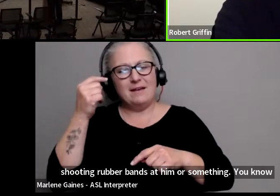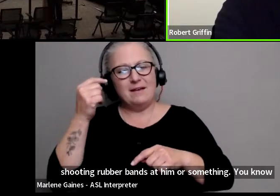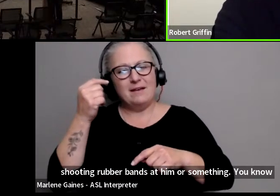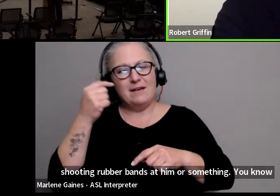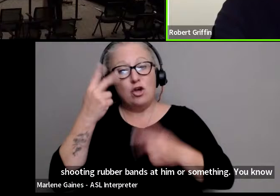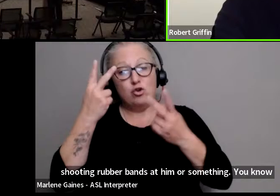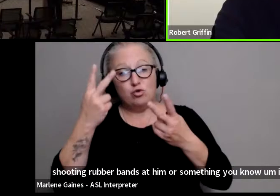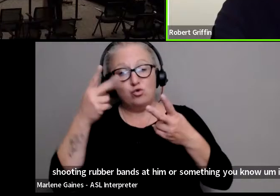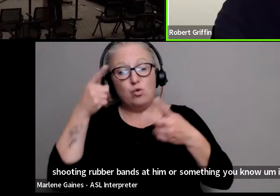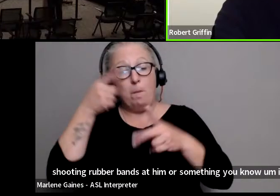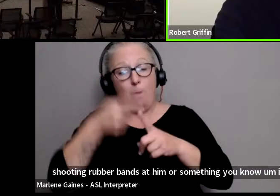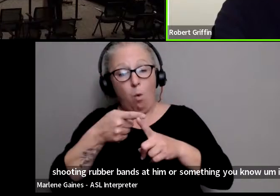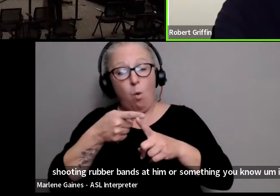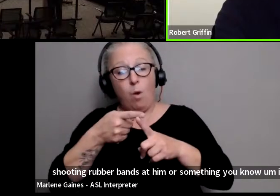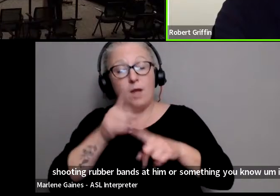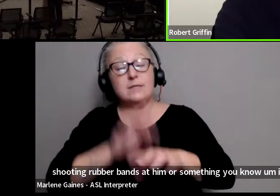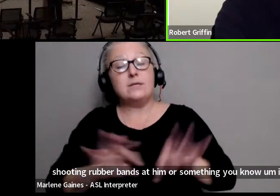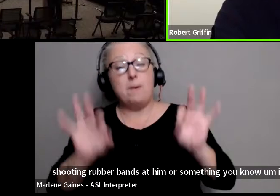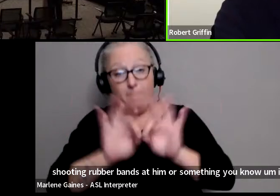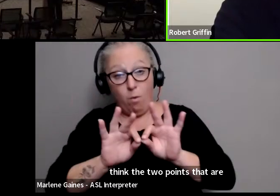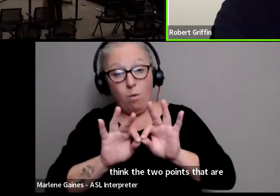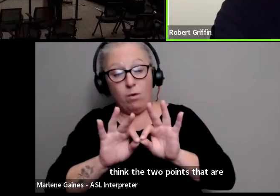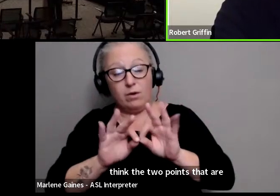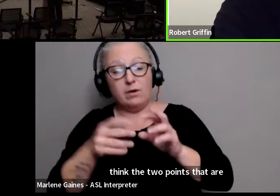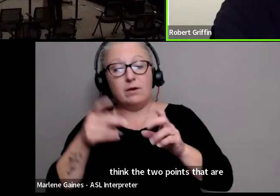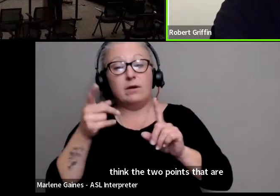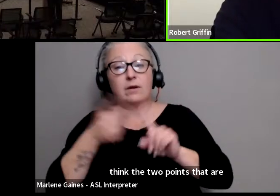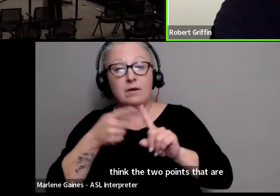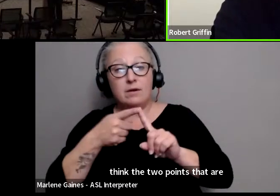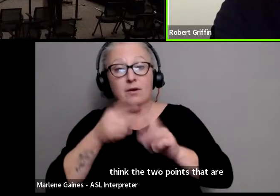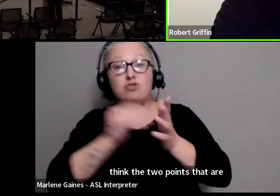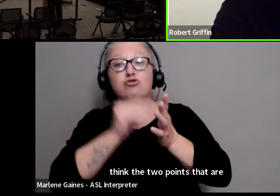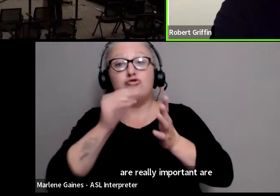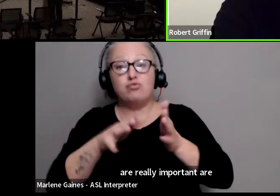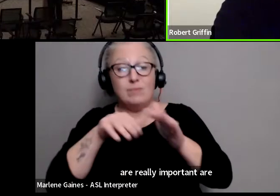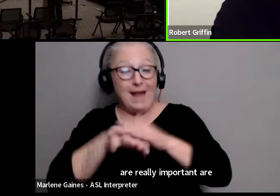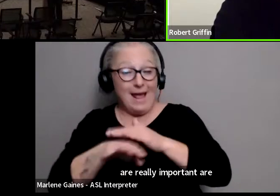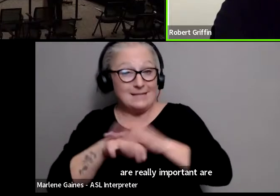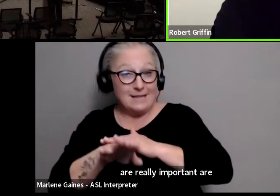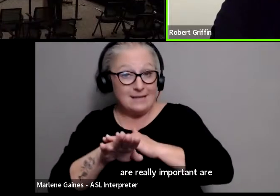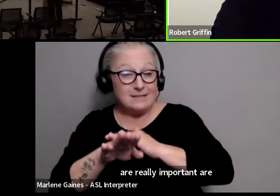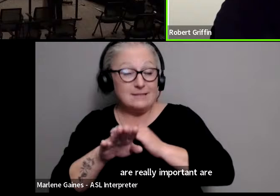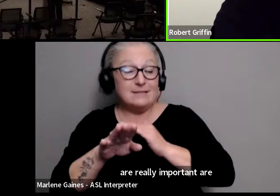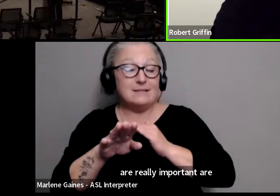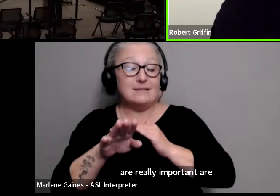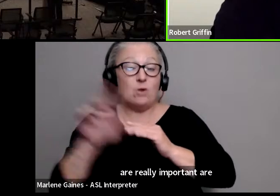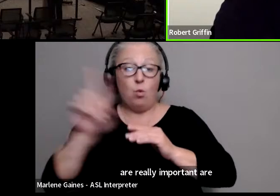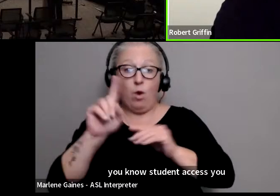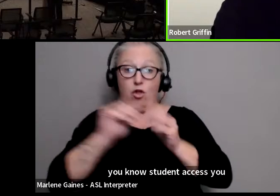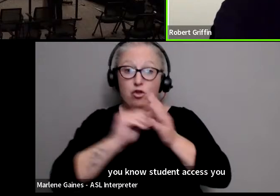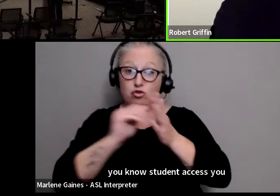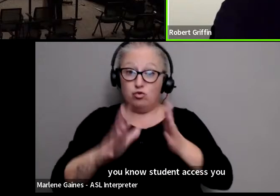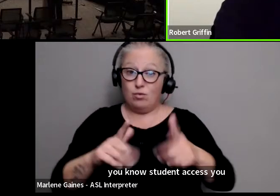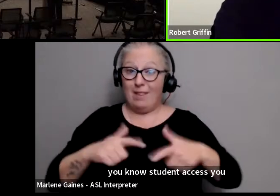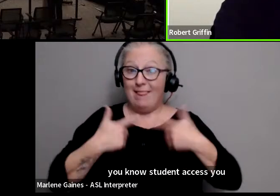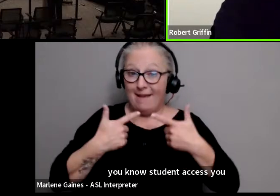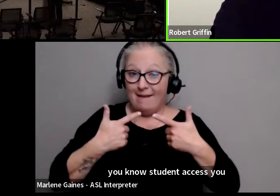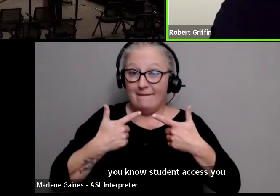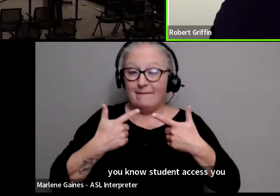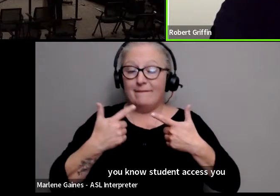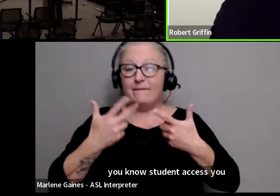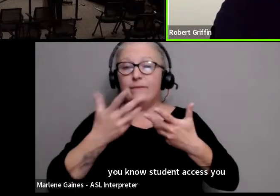that are really important are, student access, where the students live,